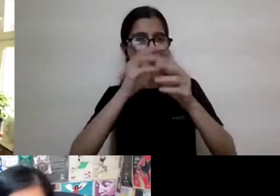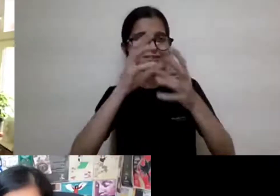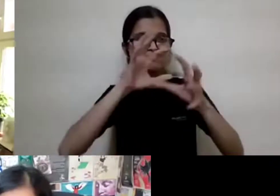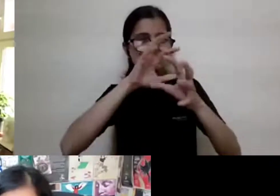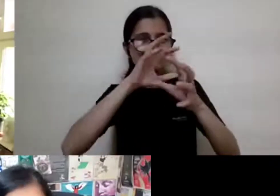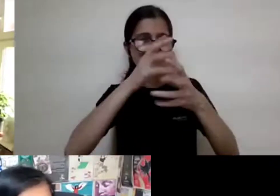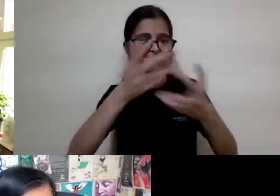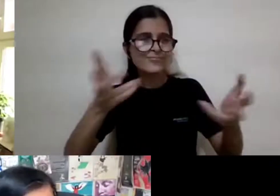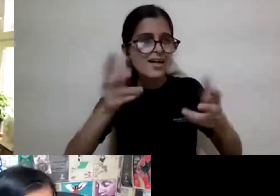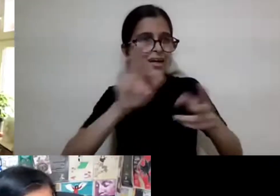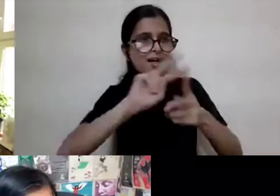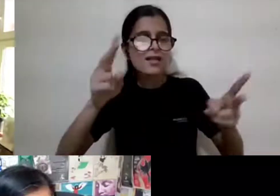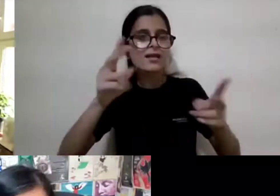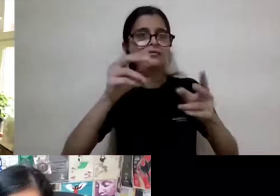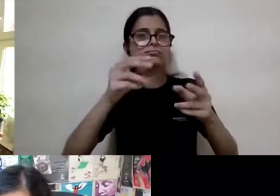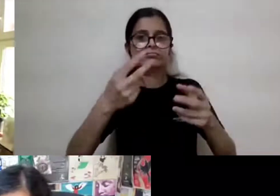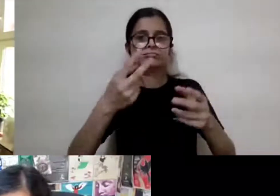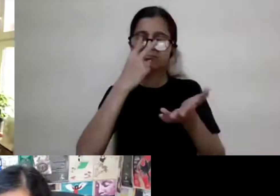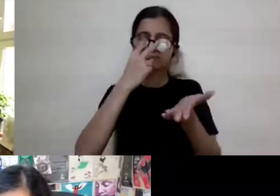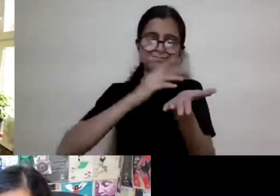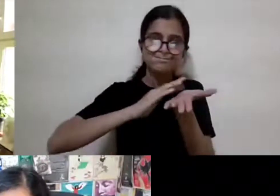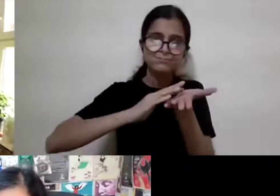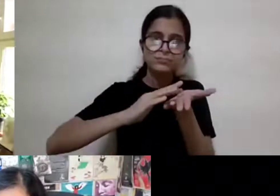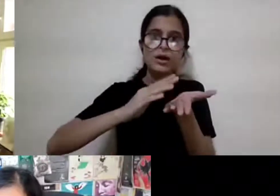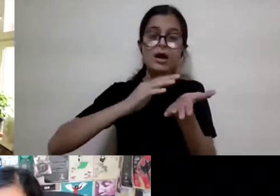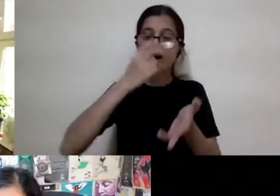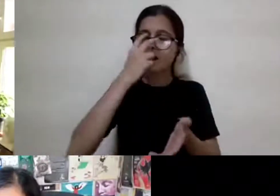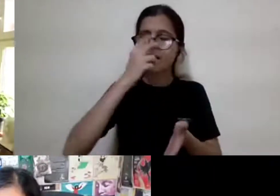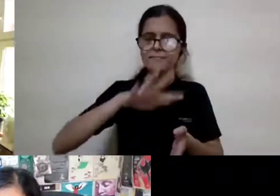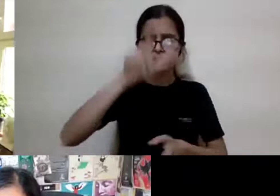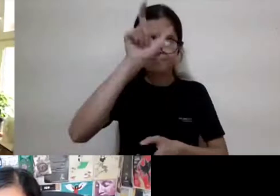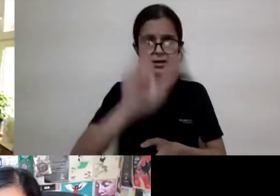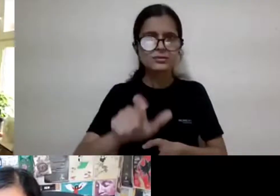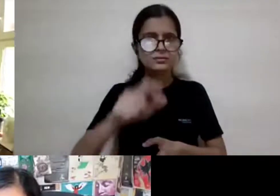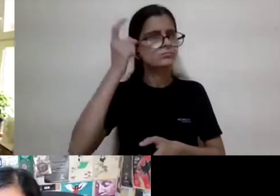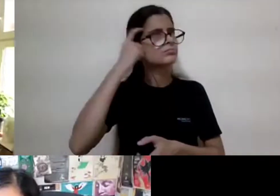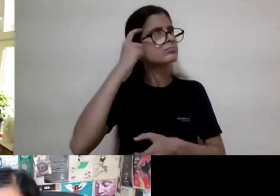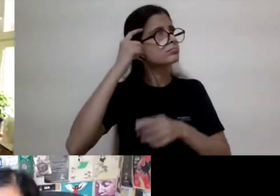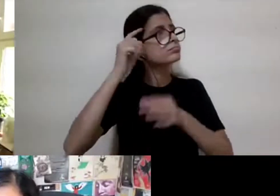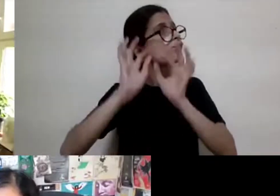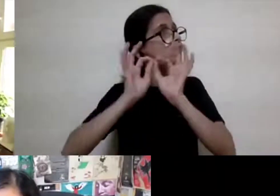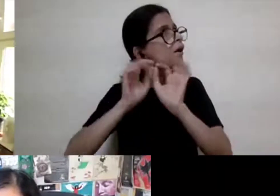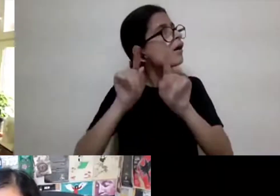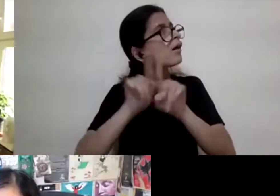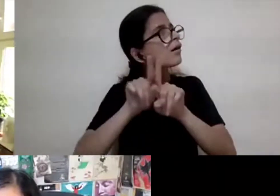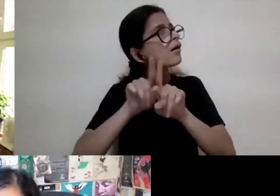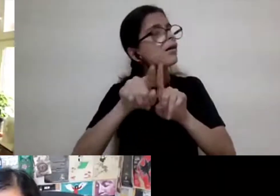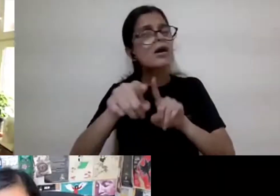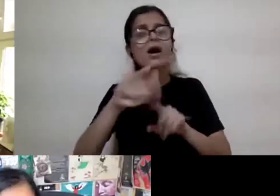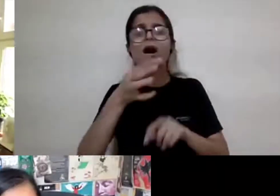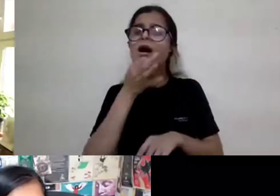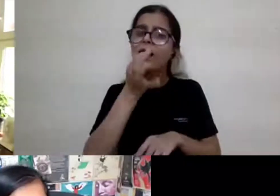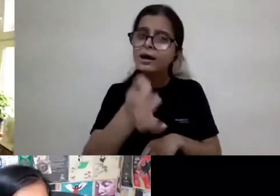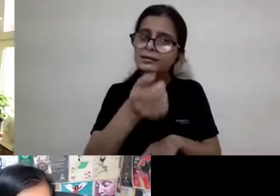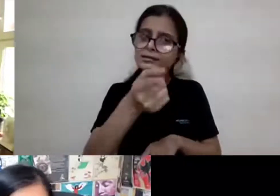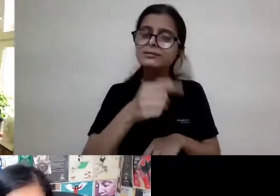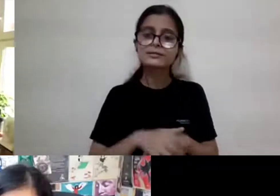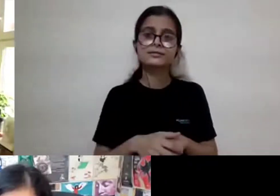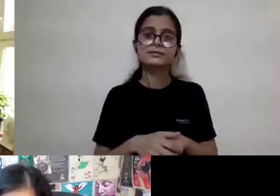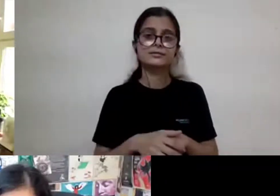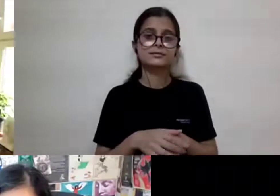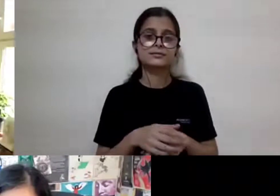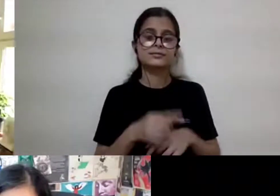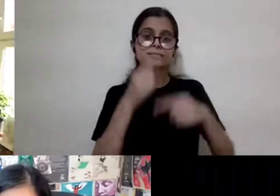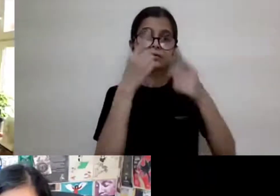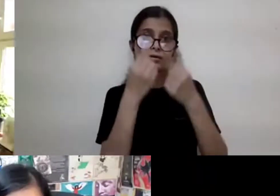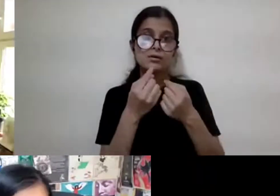designed for the keeping the blind in mind. And he's asking, how does one test the